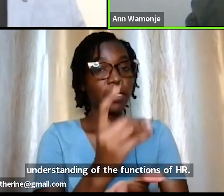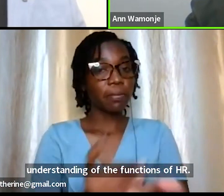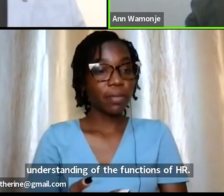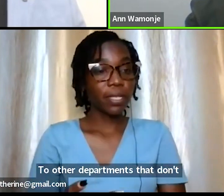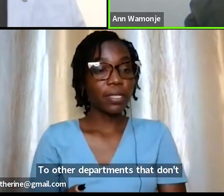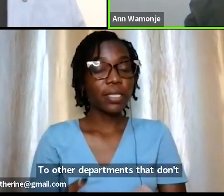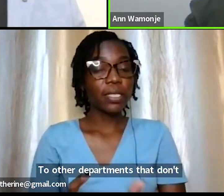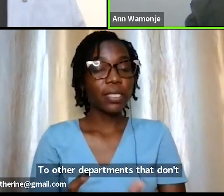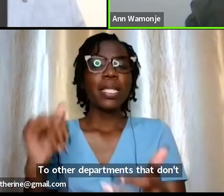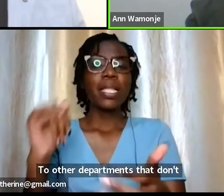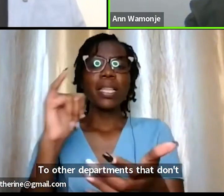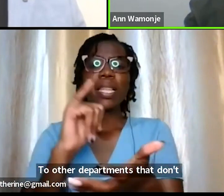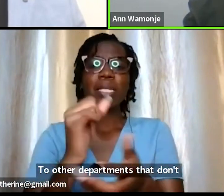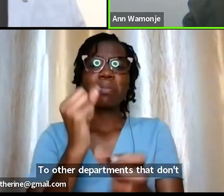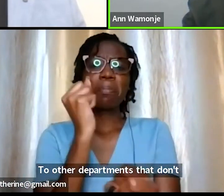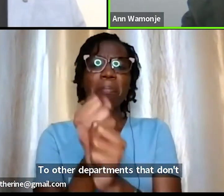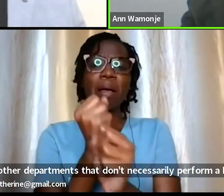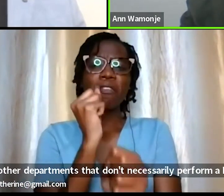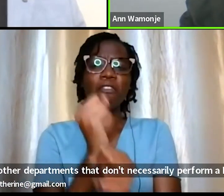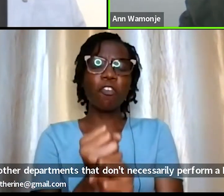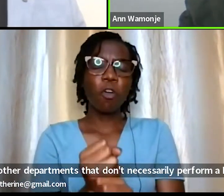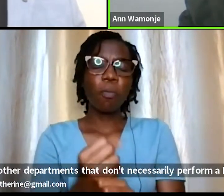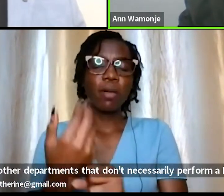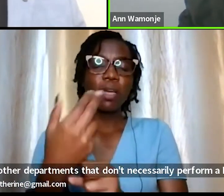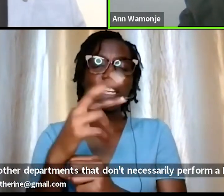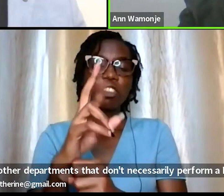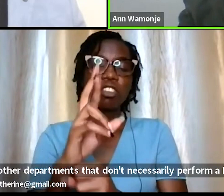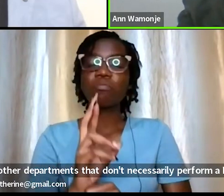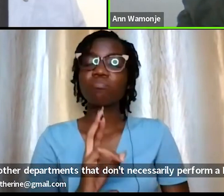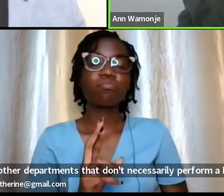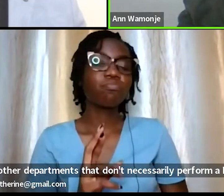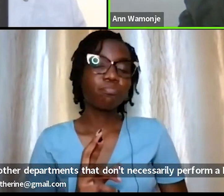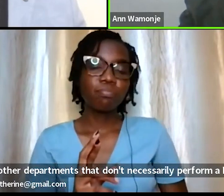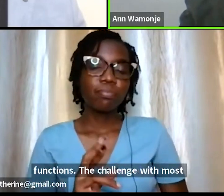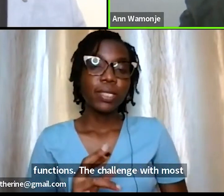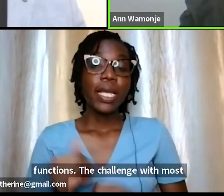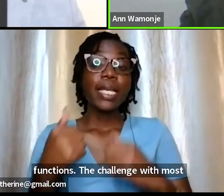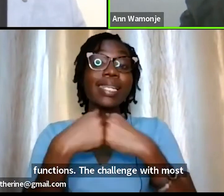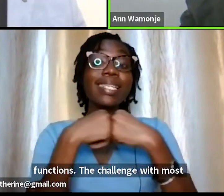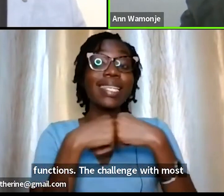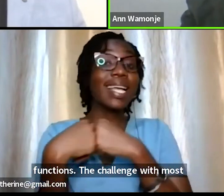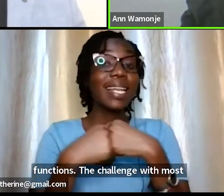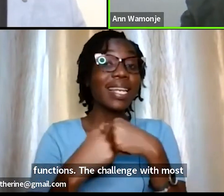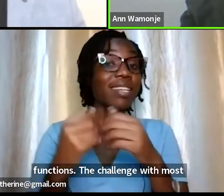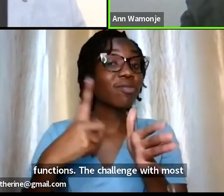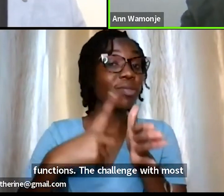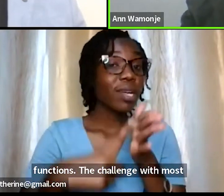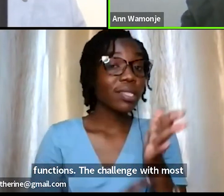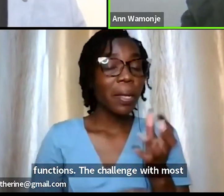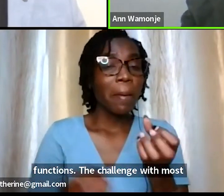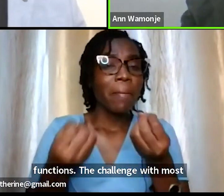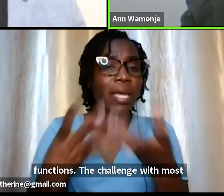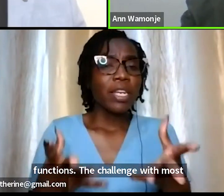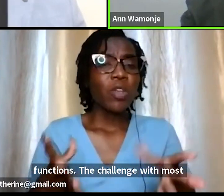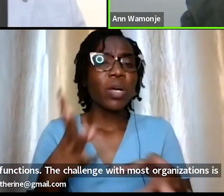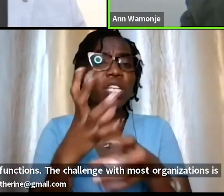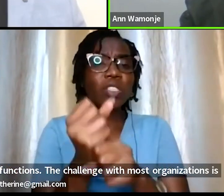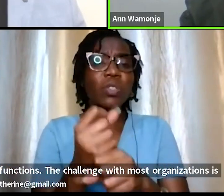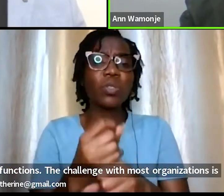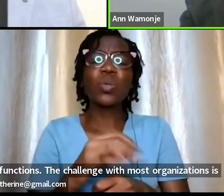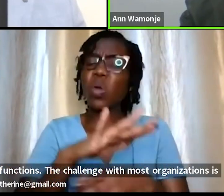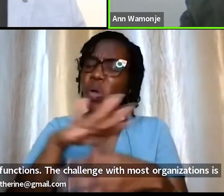necessarily perform HR functions. The challenge with most organizations is that everybody wants to be the HR in the